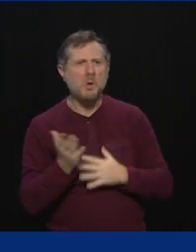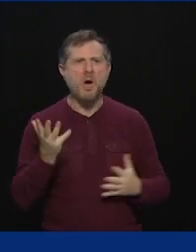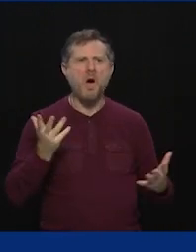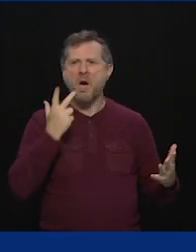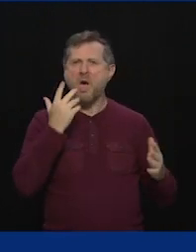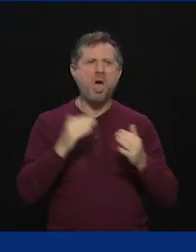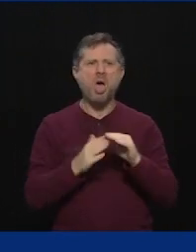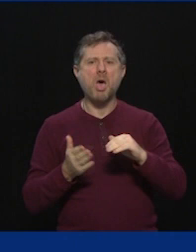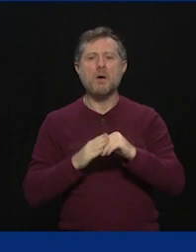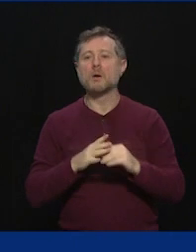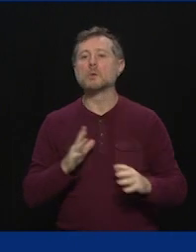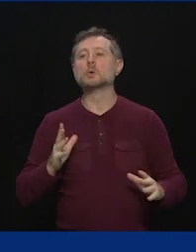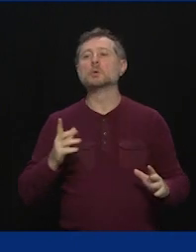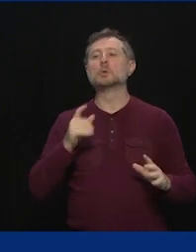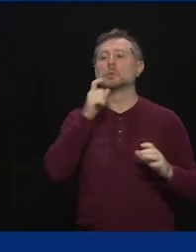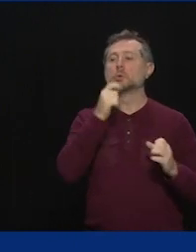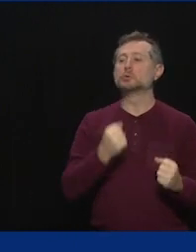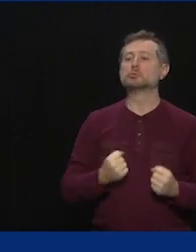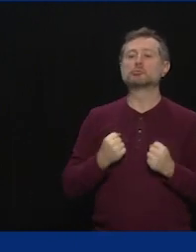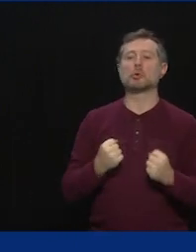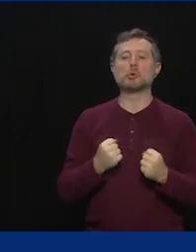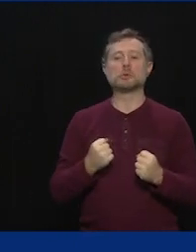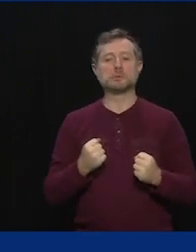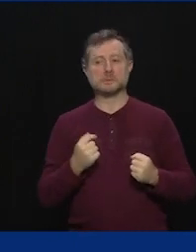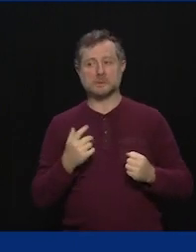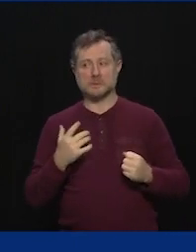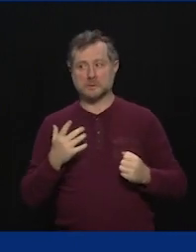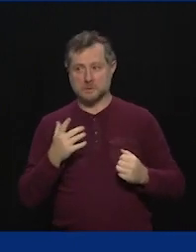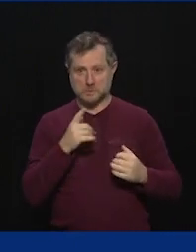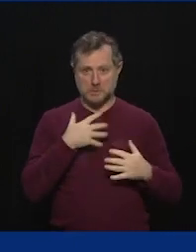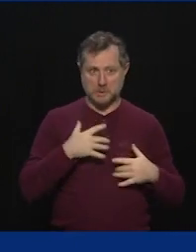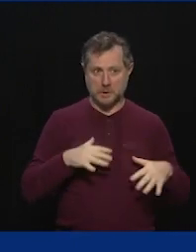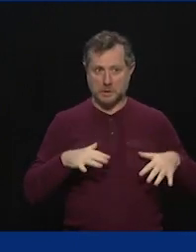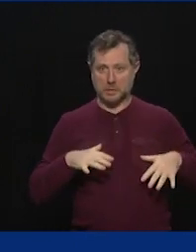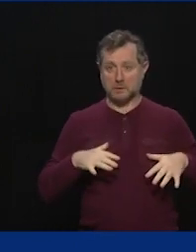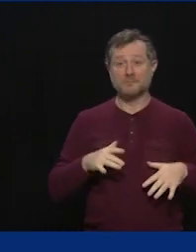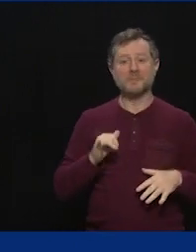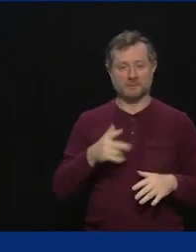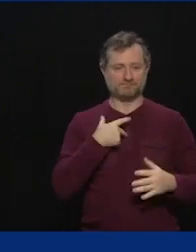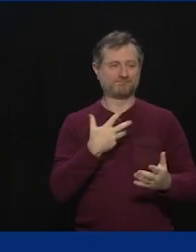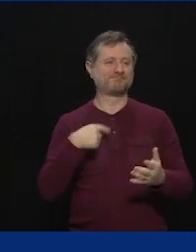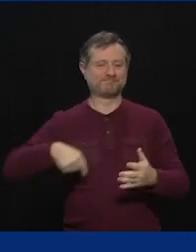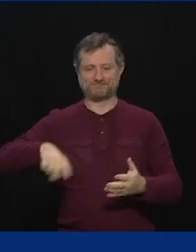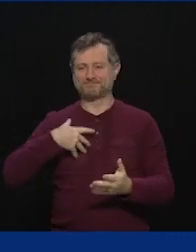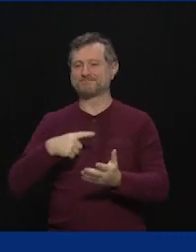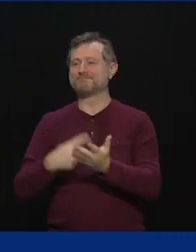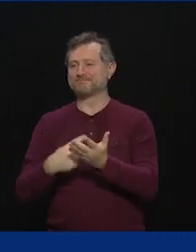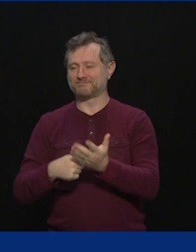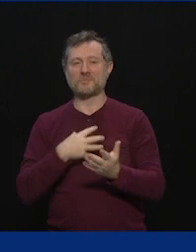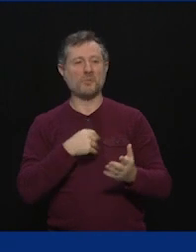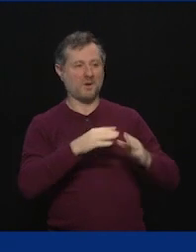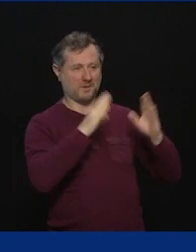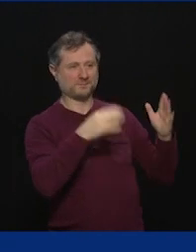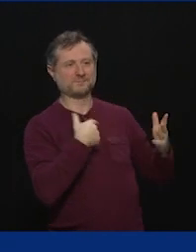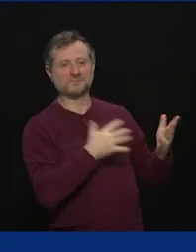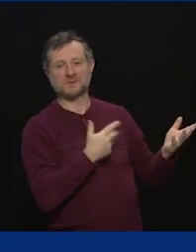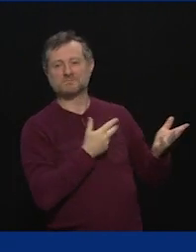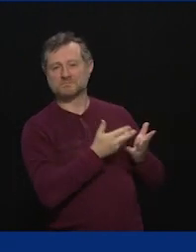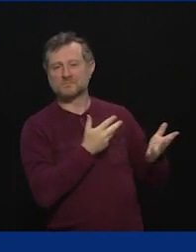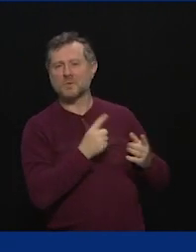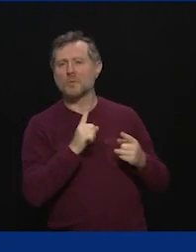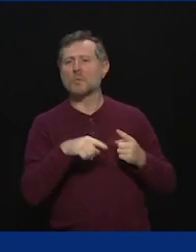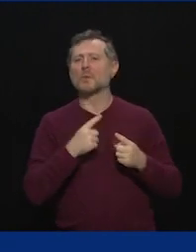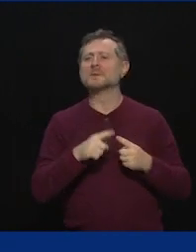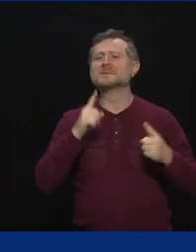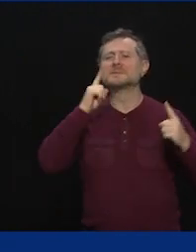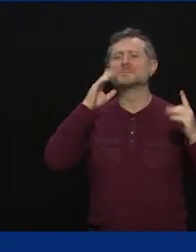a strong anxiety, and again, this is another conversation I'm going to have with the White House. When will we expect approvals for the other forms